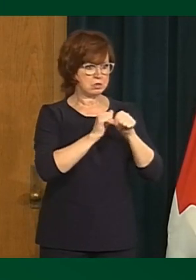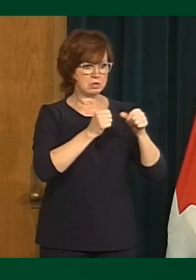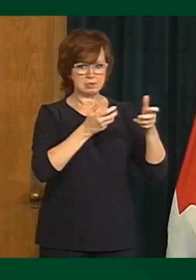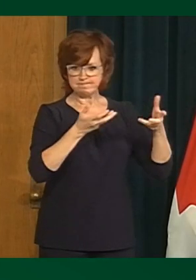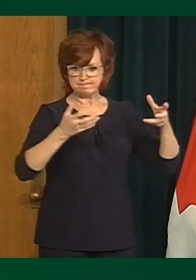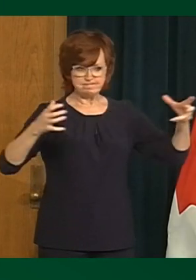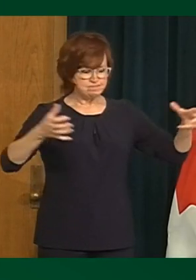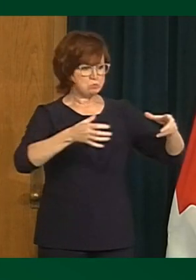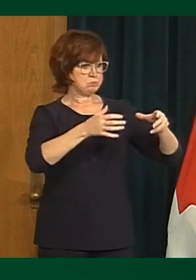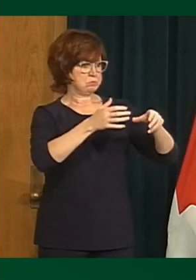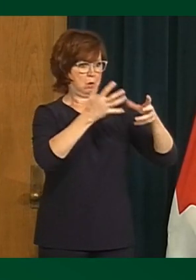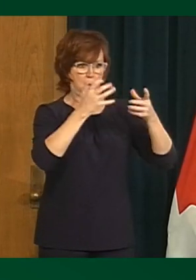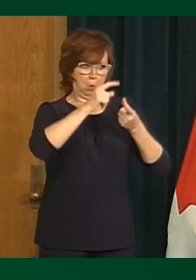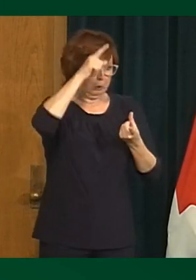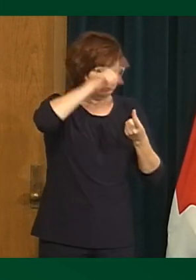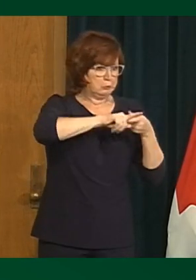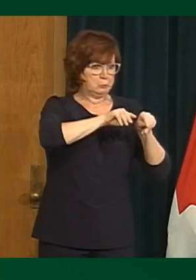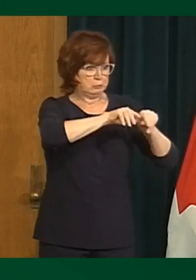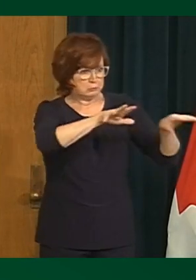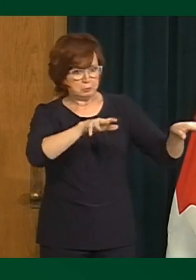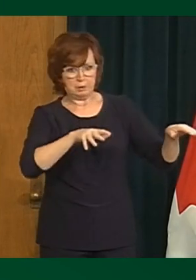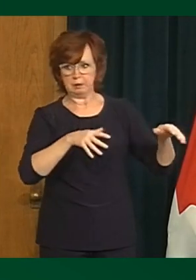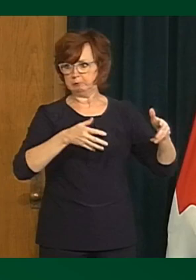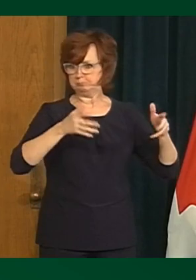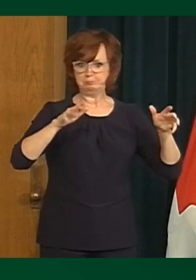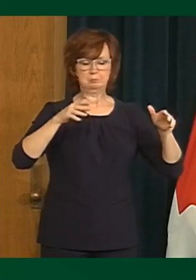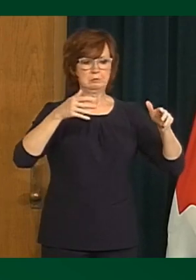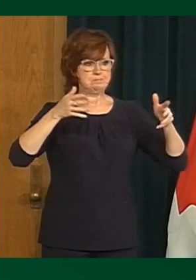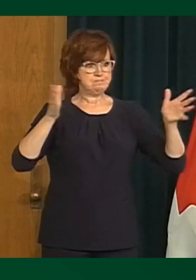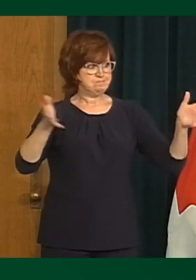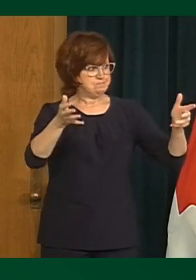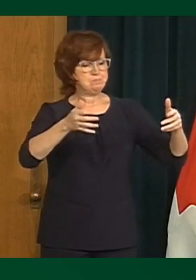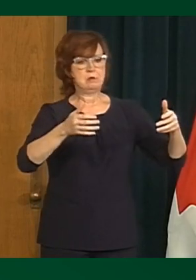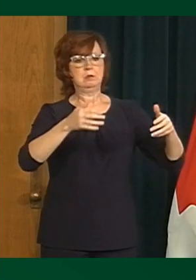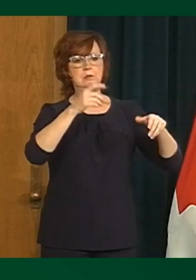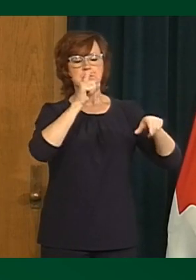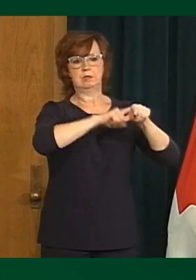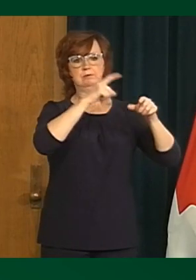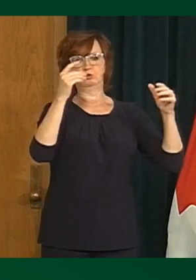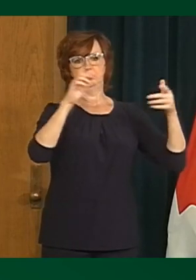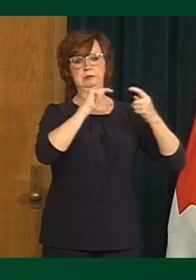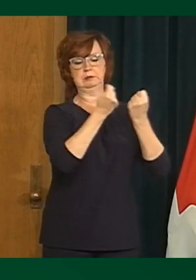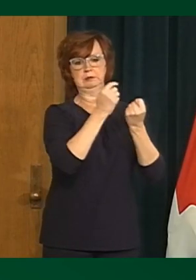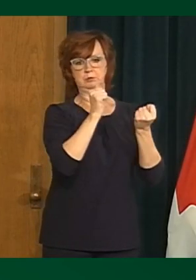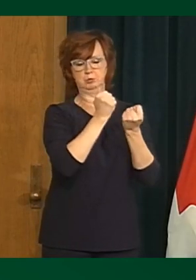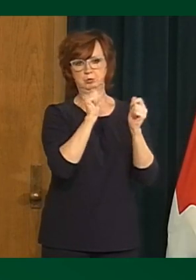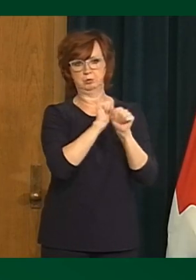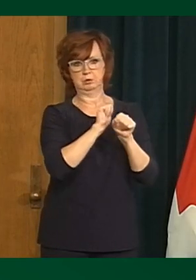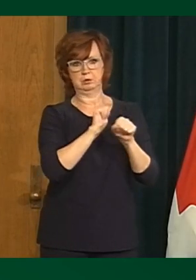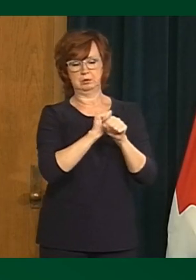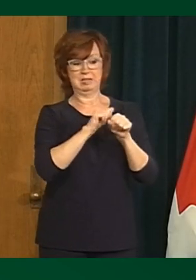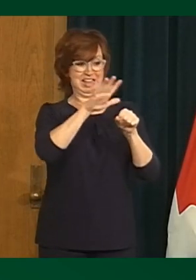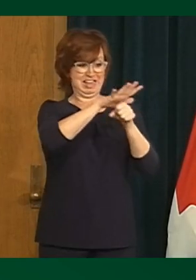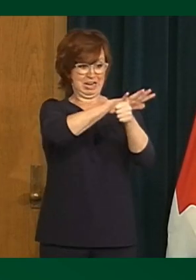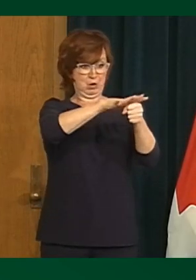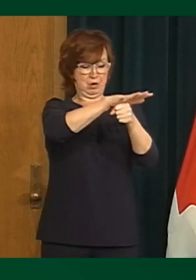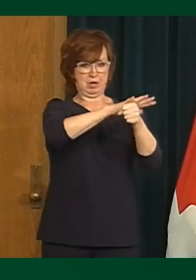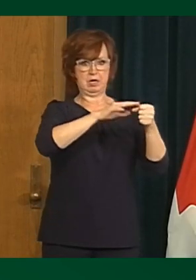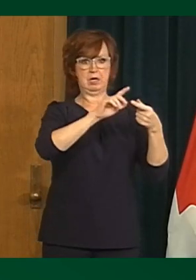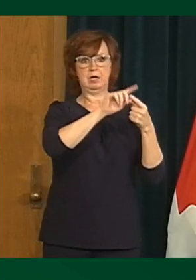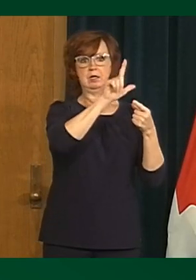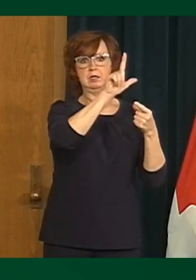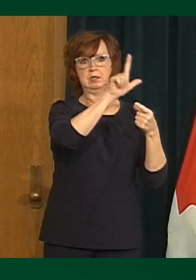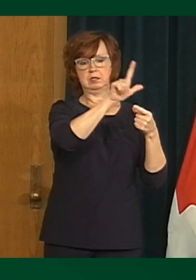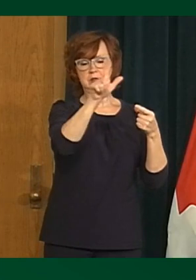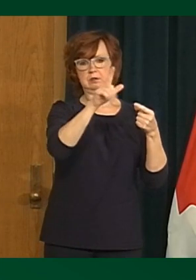We hope to be able to safely lift the travel restrictions in those communities as well, but in the not too distant future.